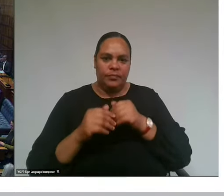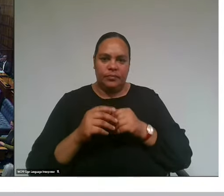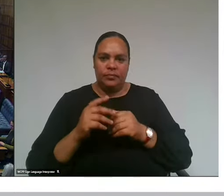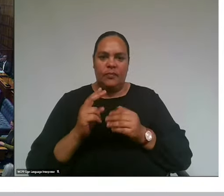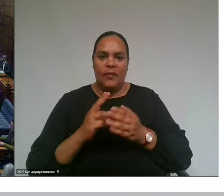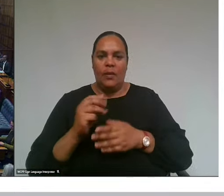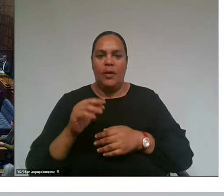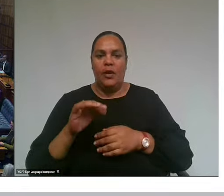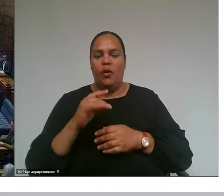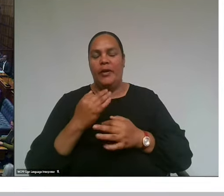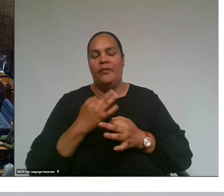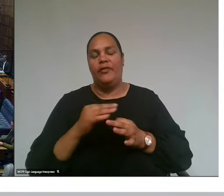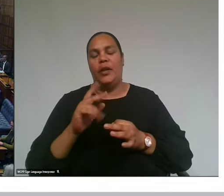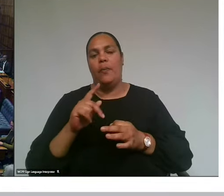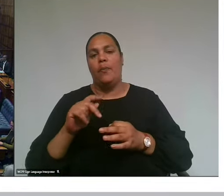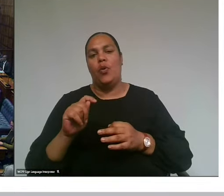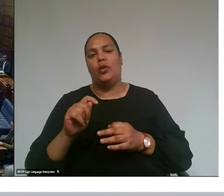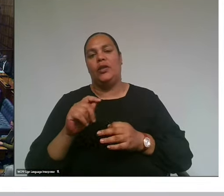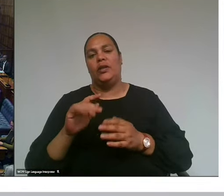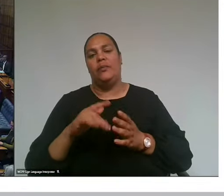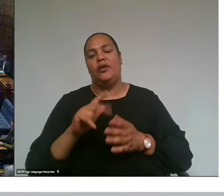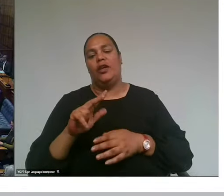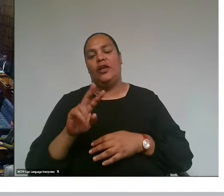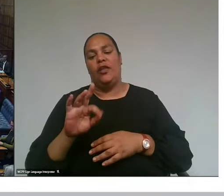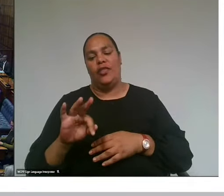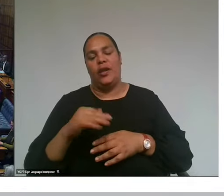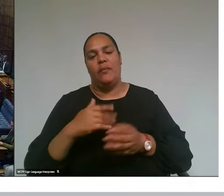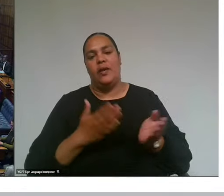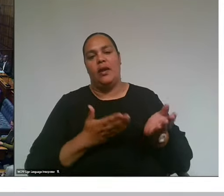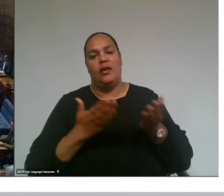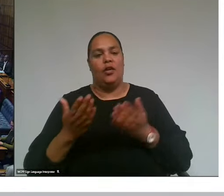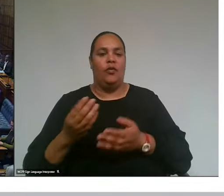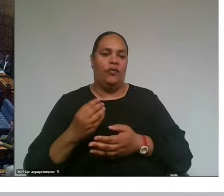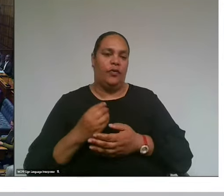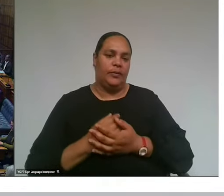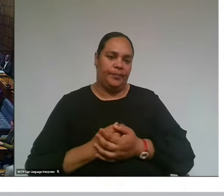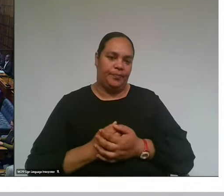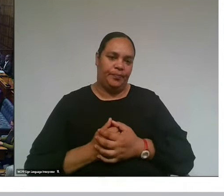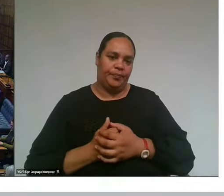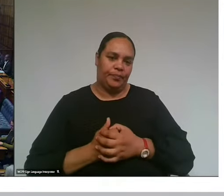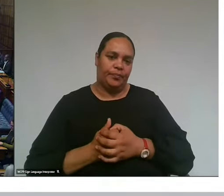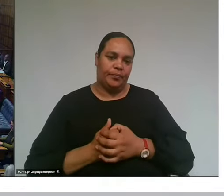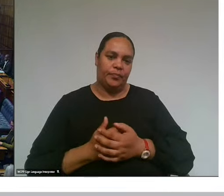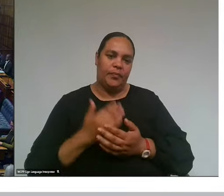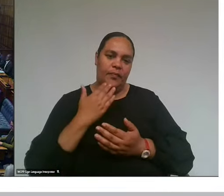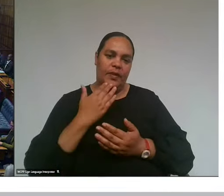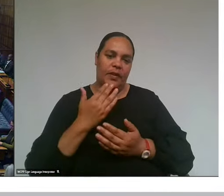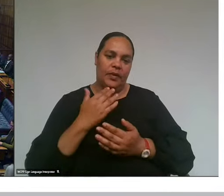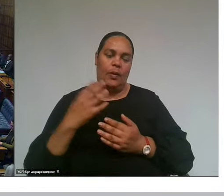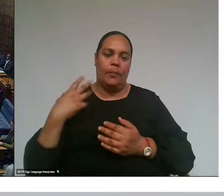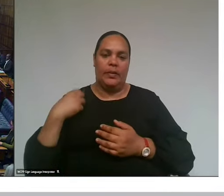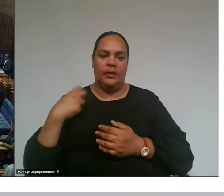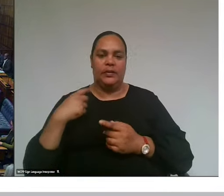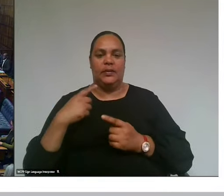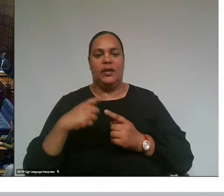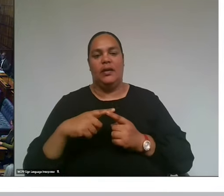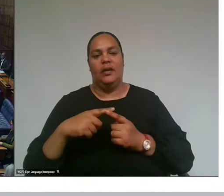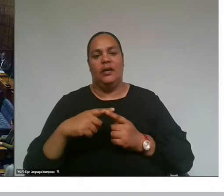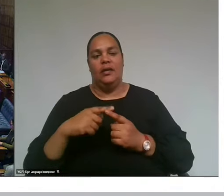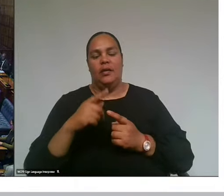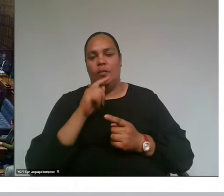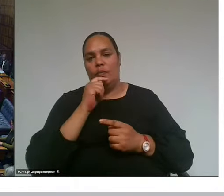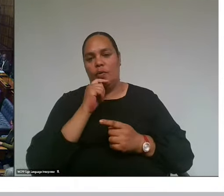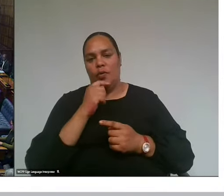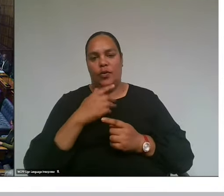portel on page 83 if I could hand over that question yeah thank you uh Minister and good